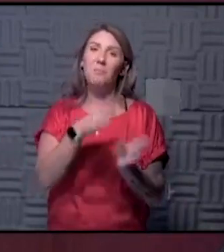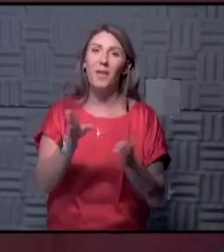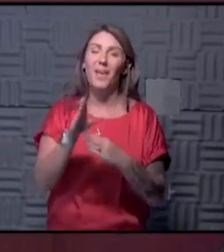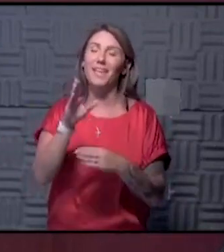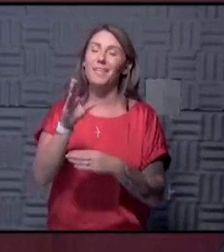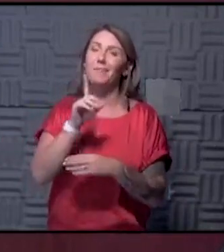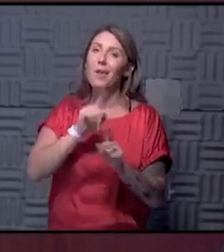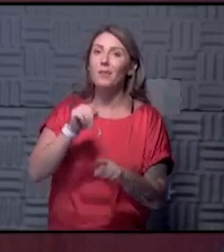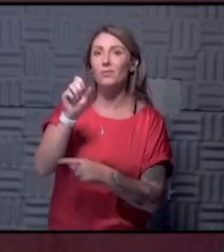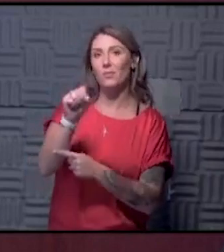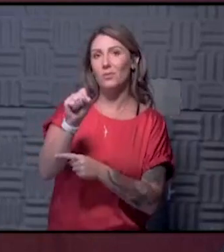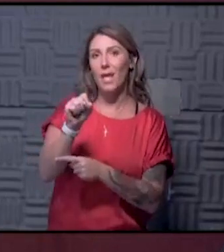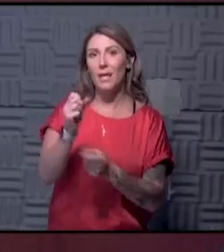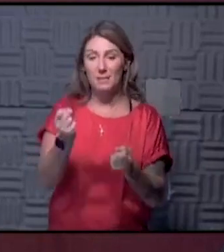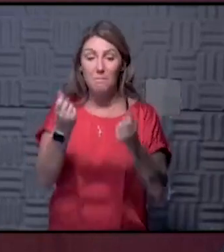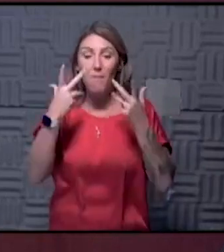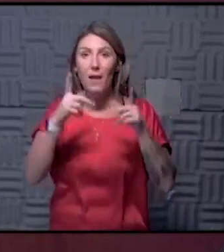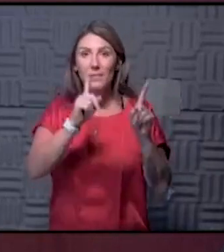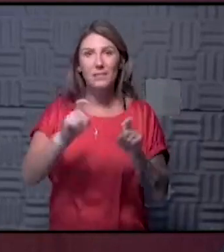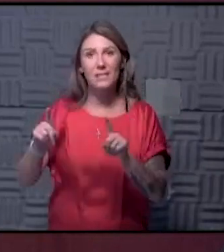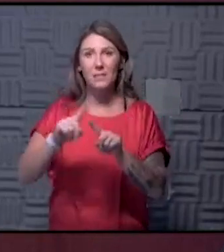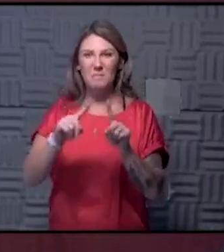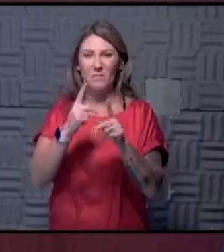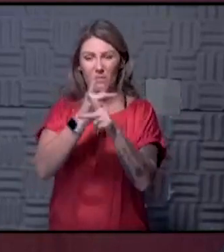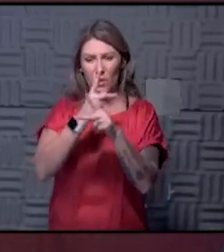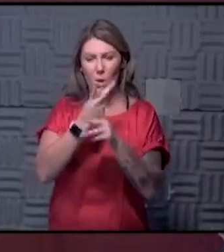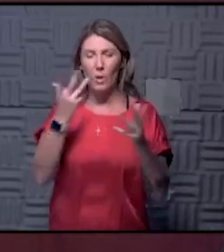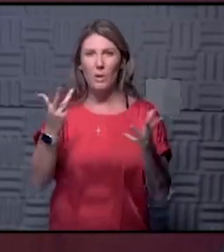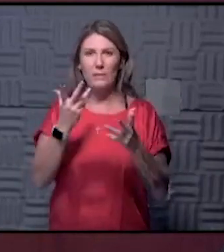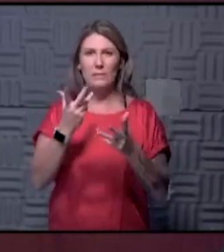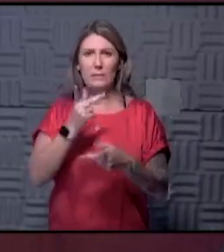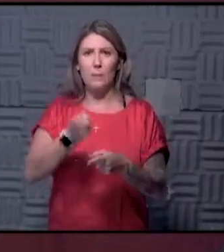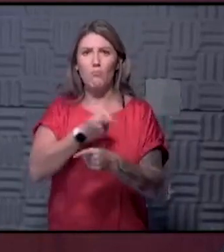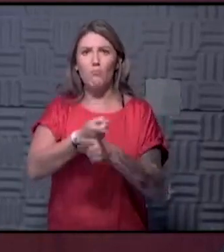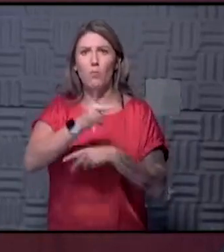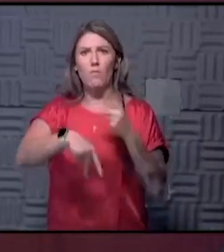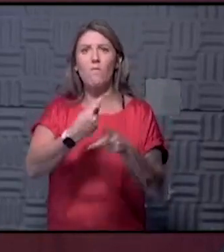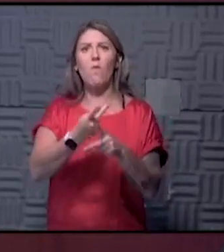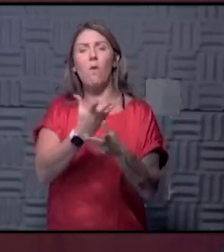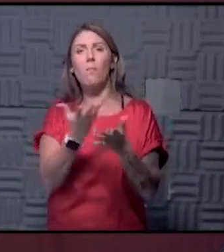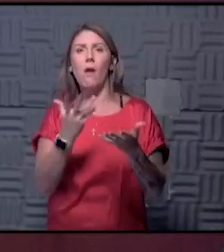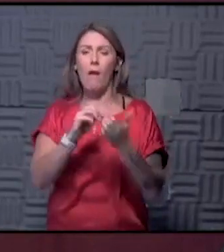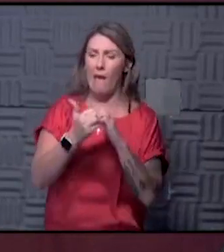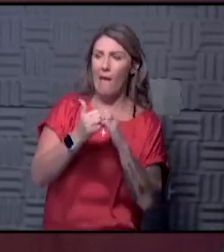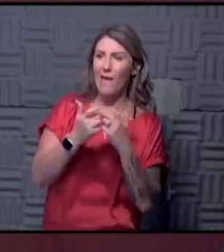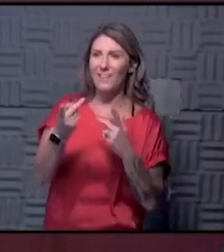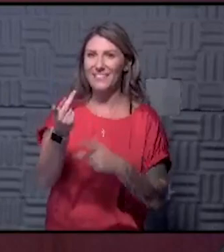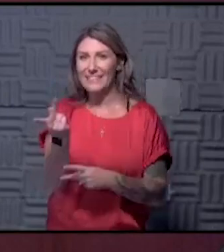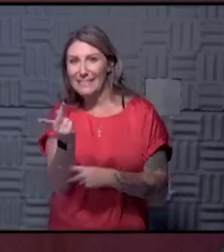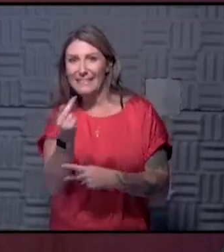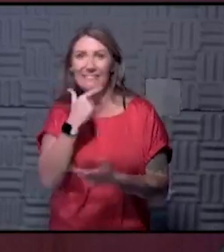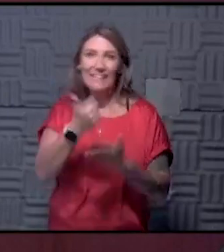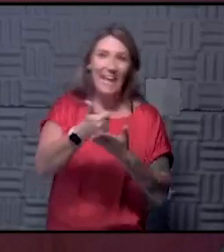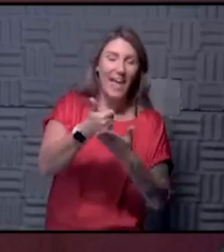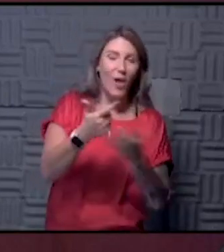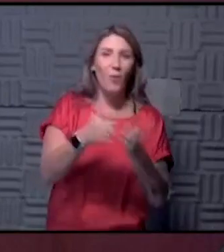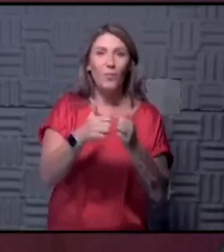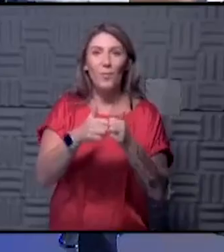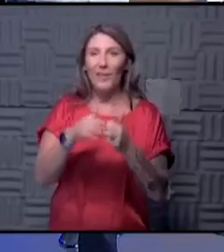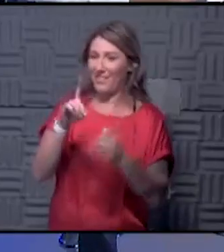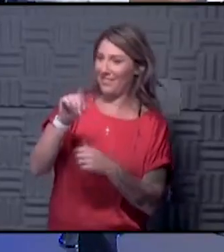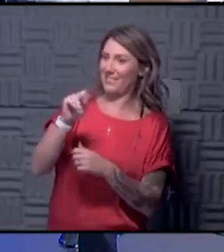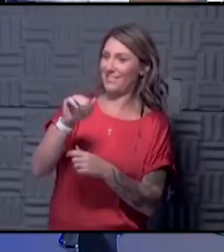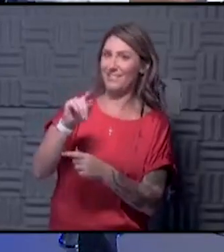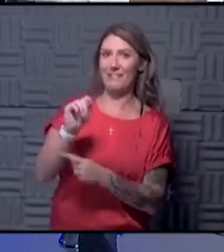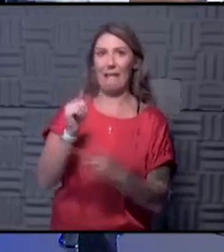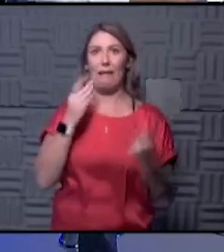mass testing of some version. We just got to figure out what the right format is. We're going to need these guys' help to figure out what the data is telling us as that'll